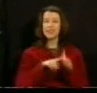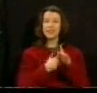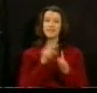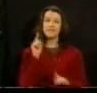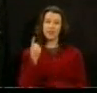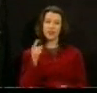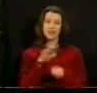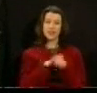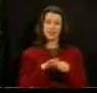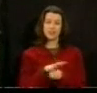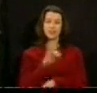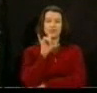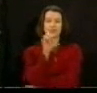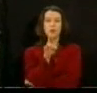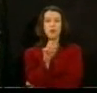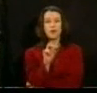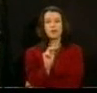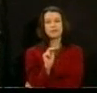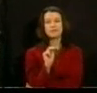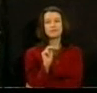first district. Commissioner Jordan.